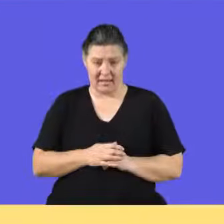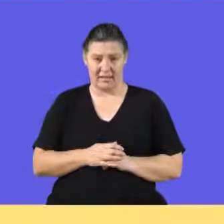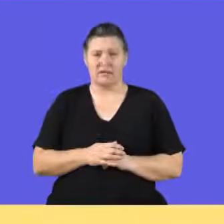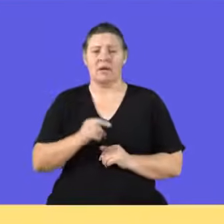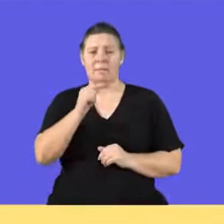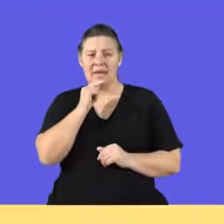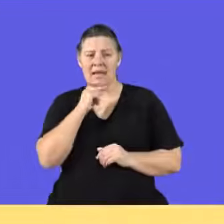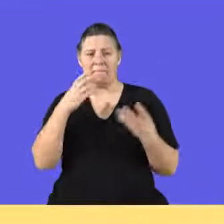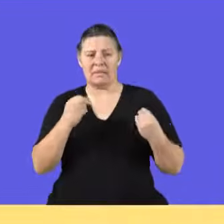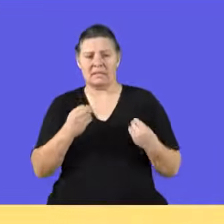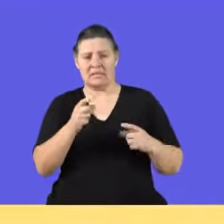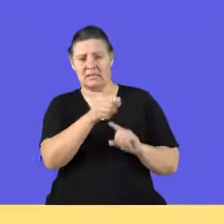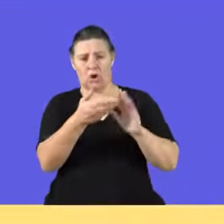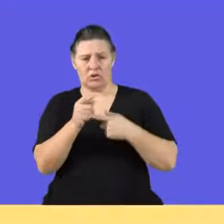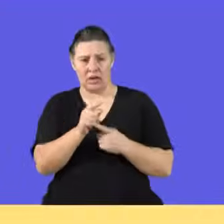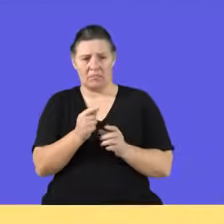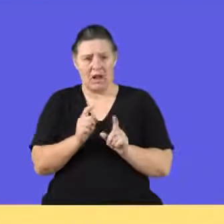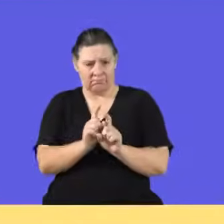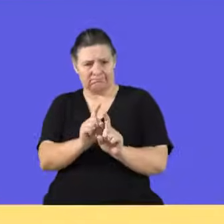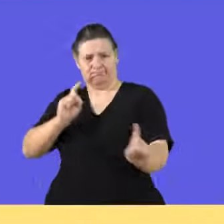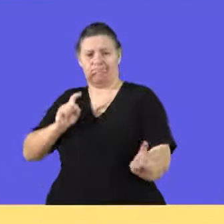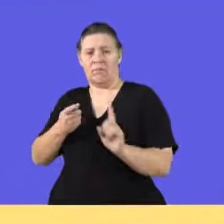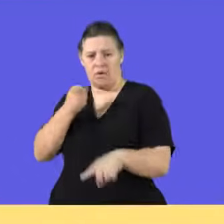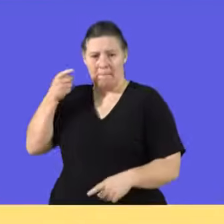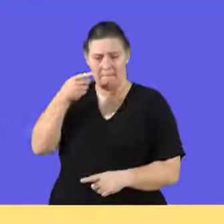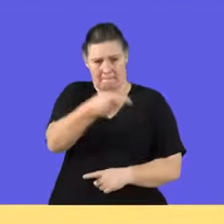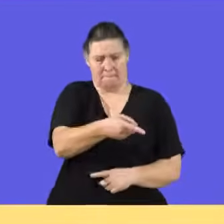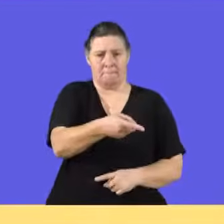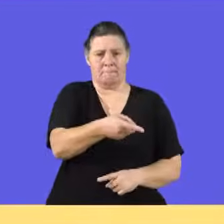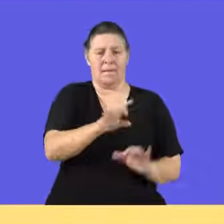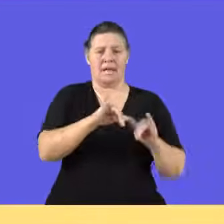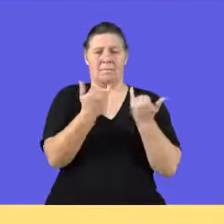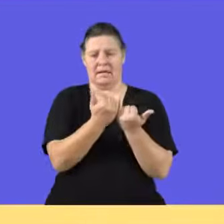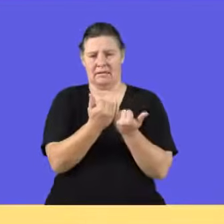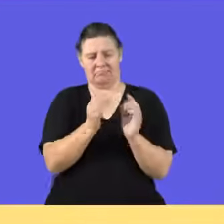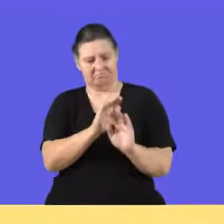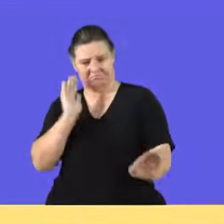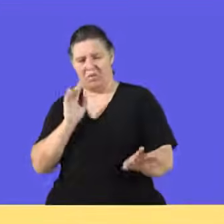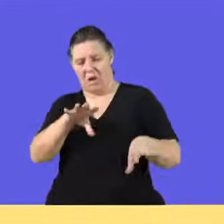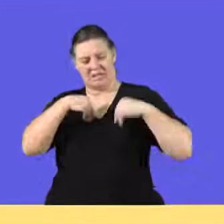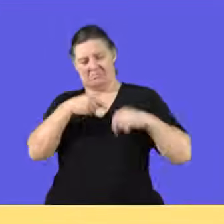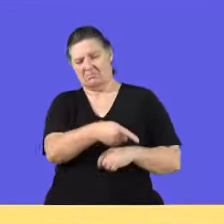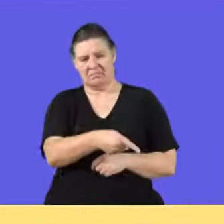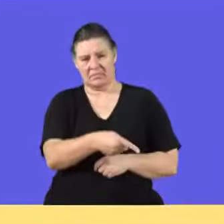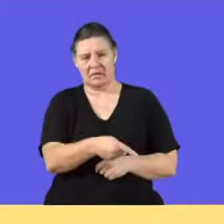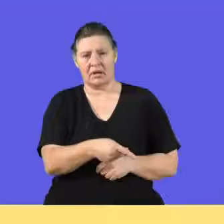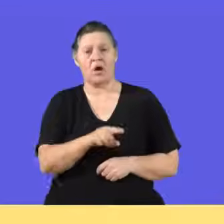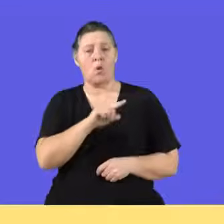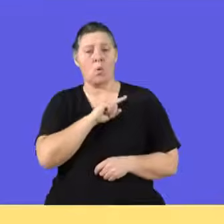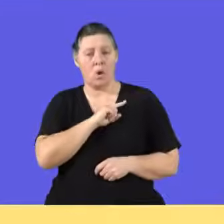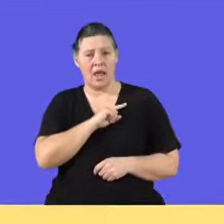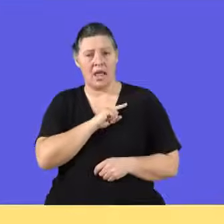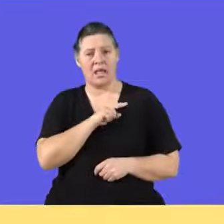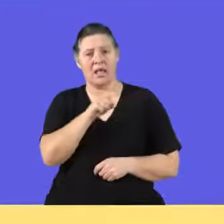corrupt behavior. And then it called on the business community to distance itself from this particular company.